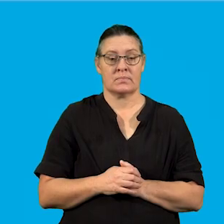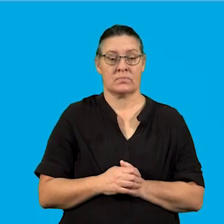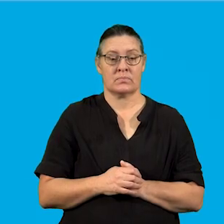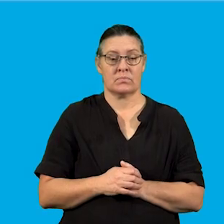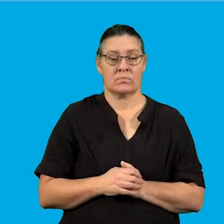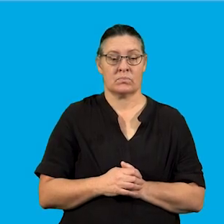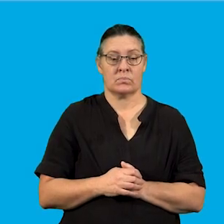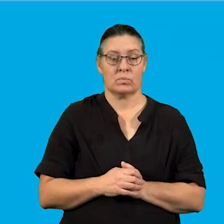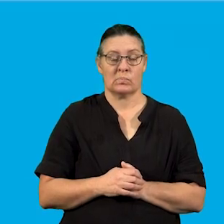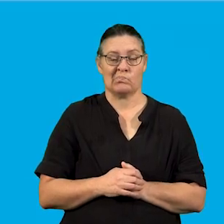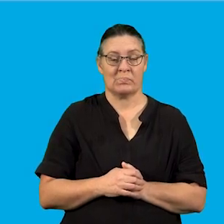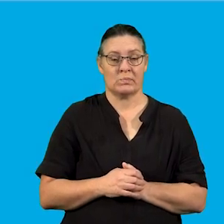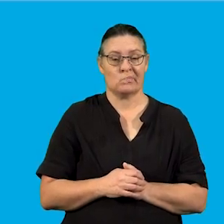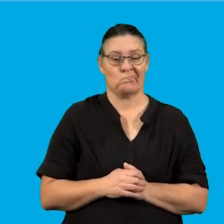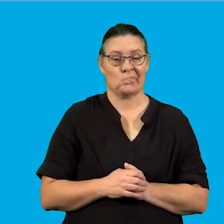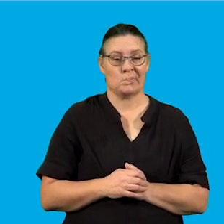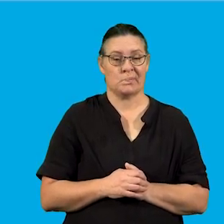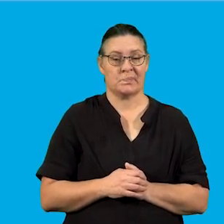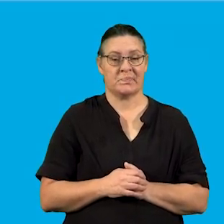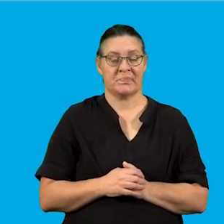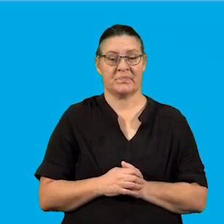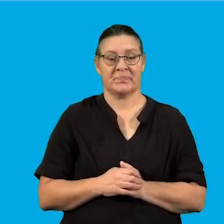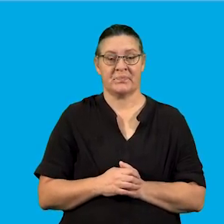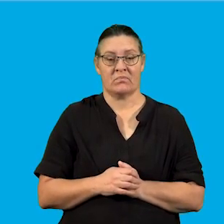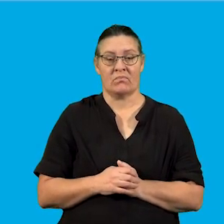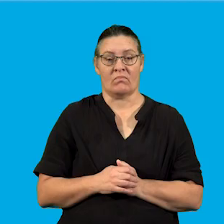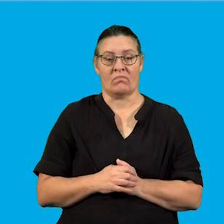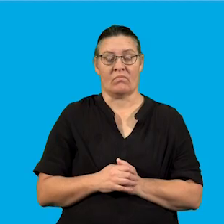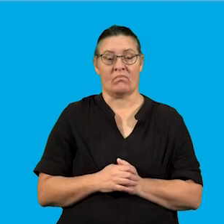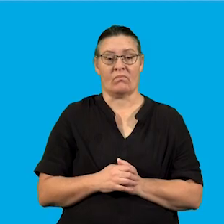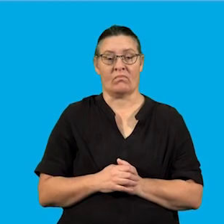Table salt. We know that this is your sodium